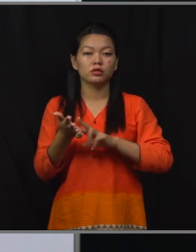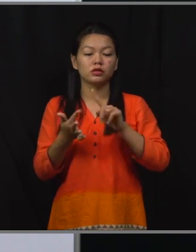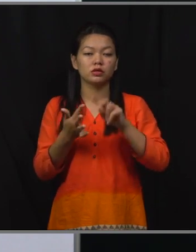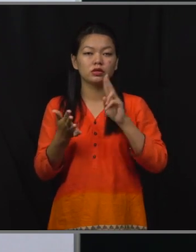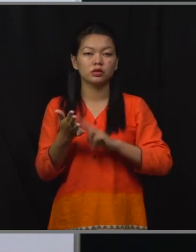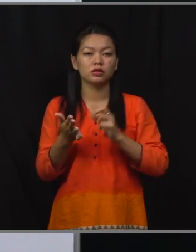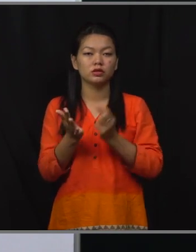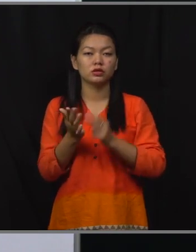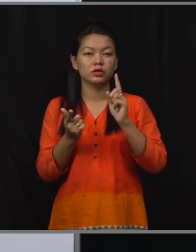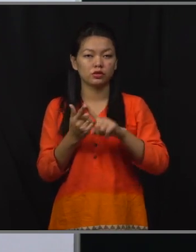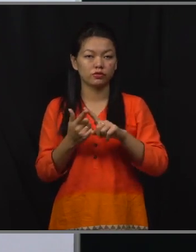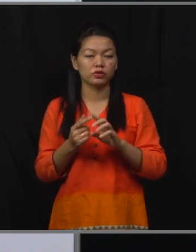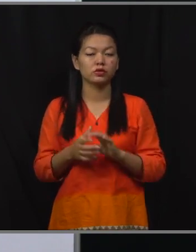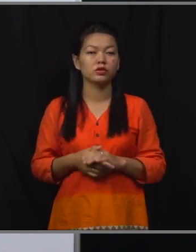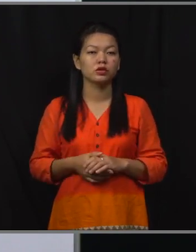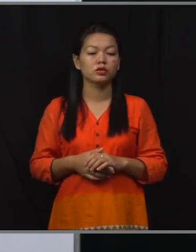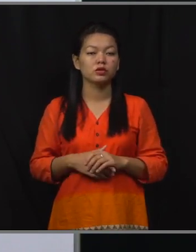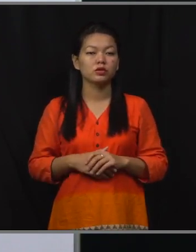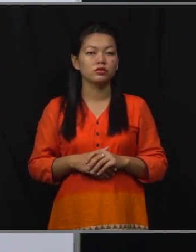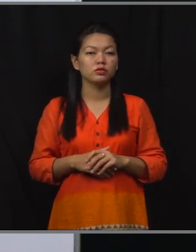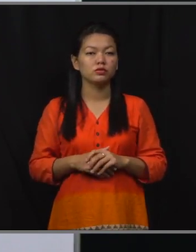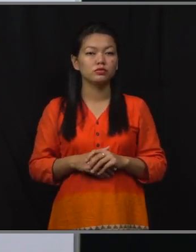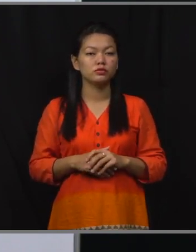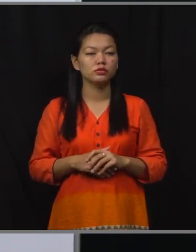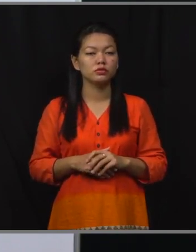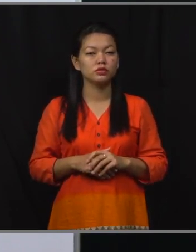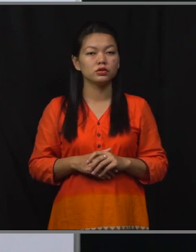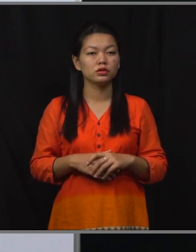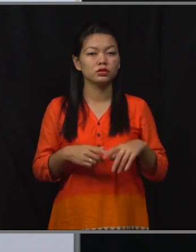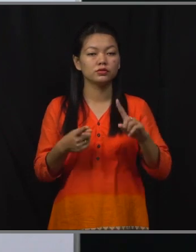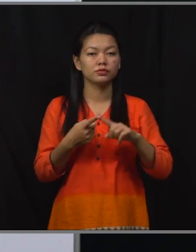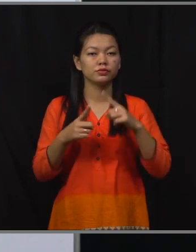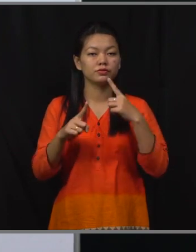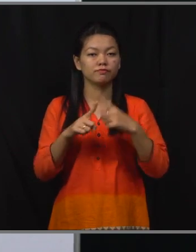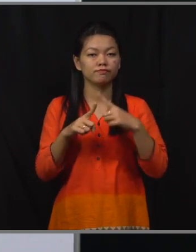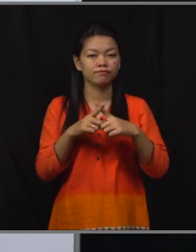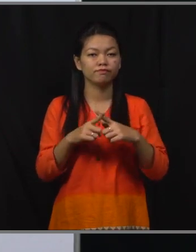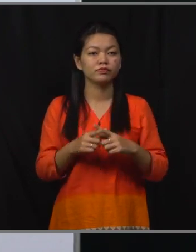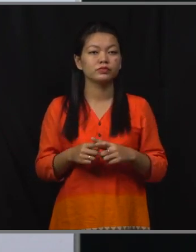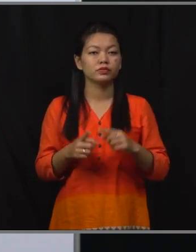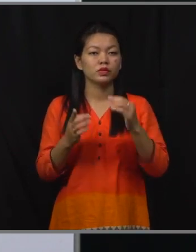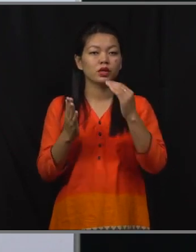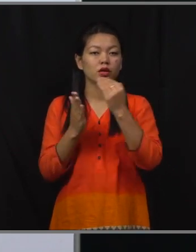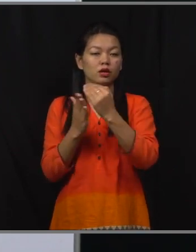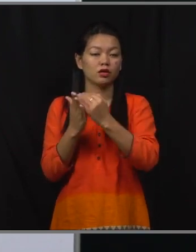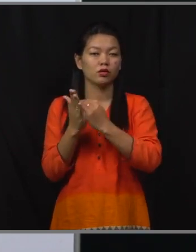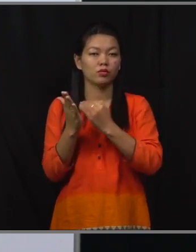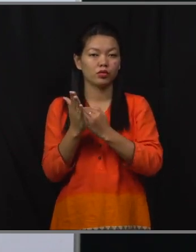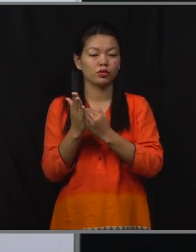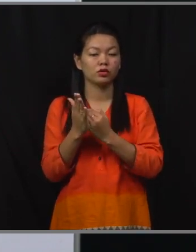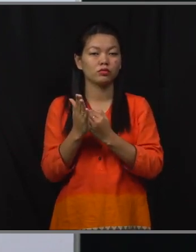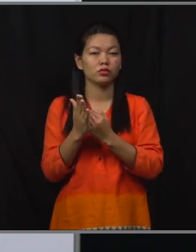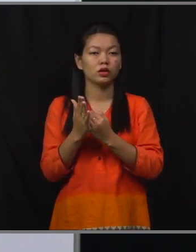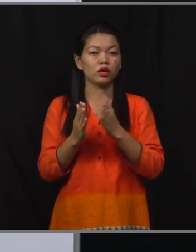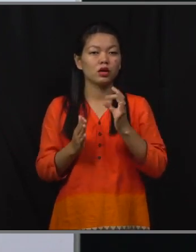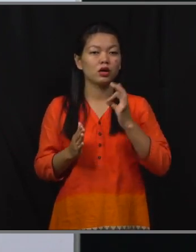paid from the outside source. Excess tournament expenses has been charged to